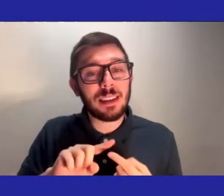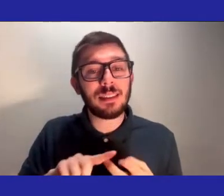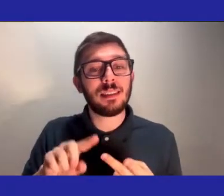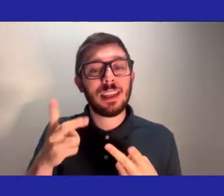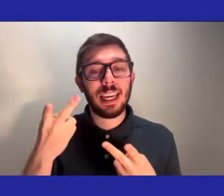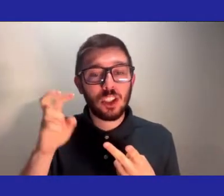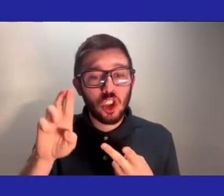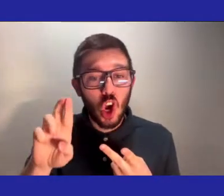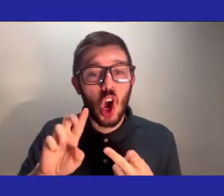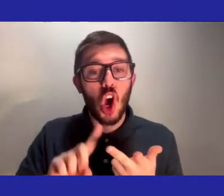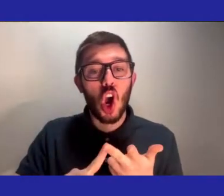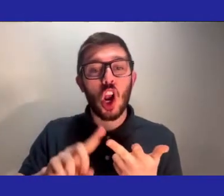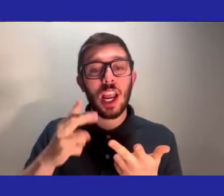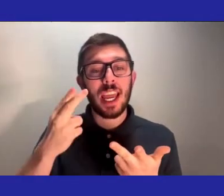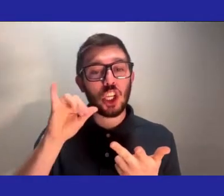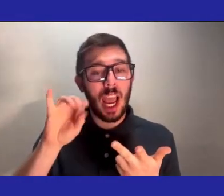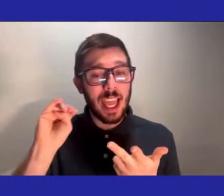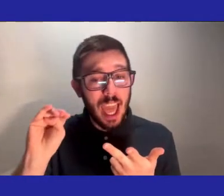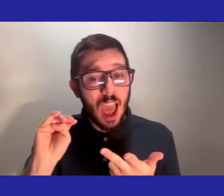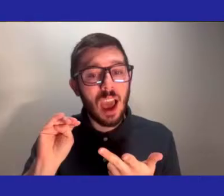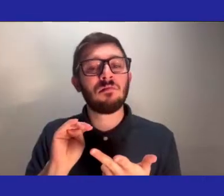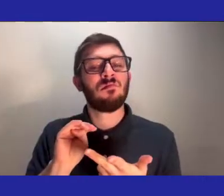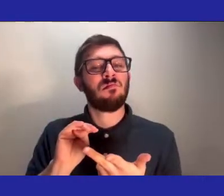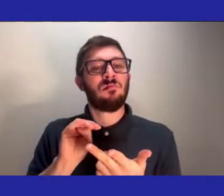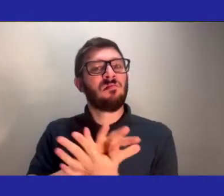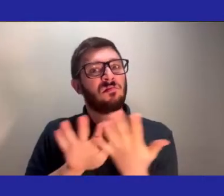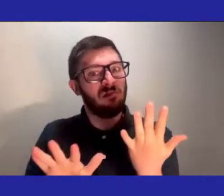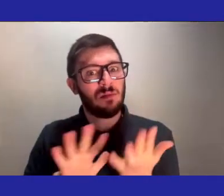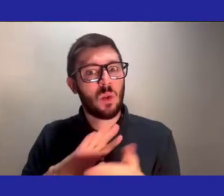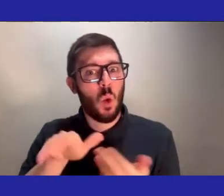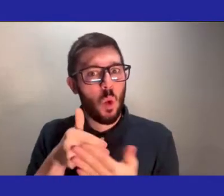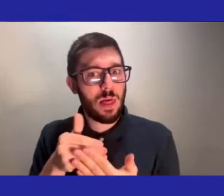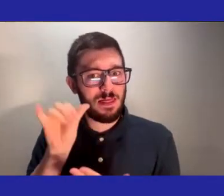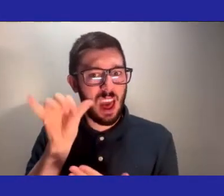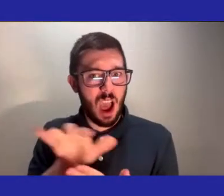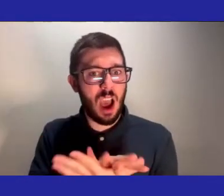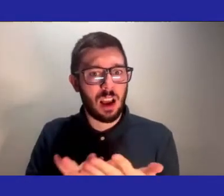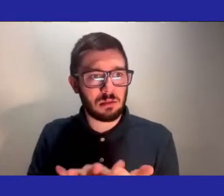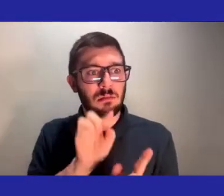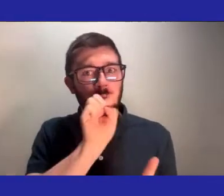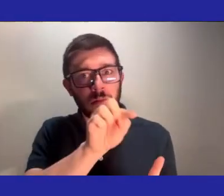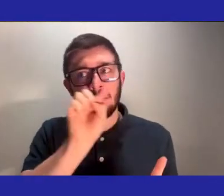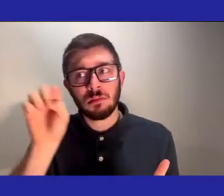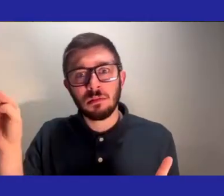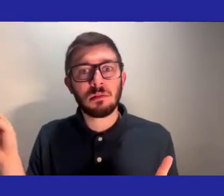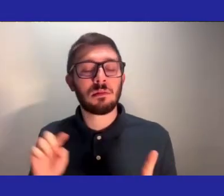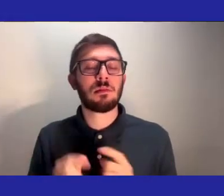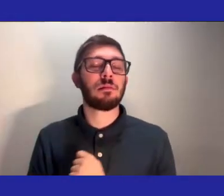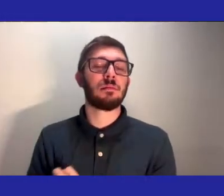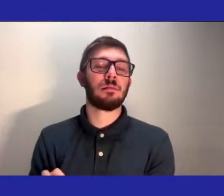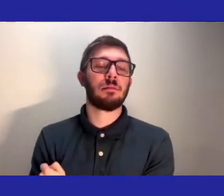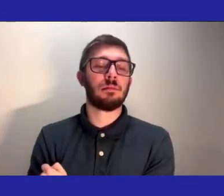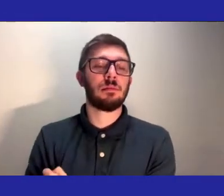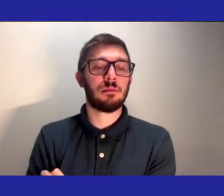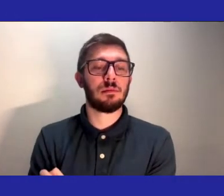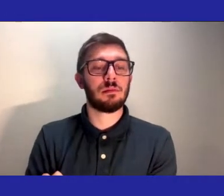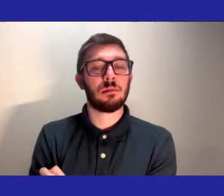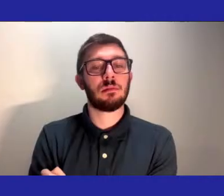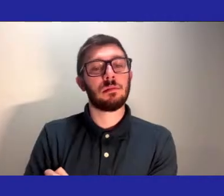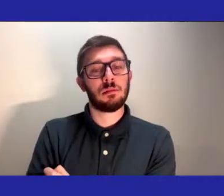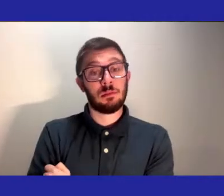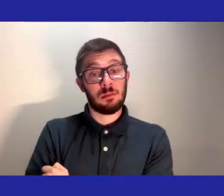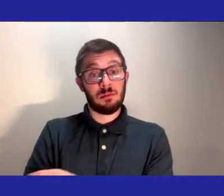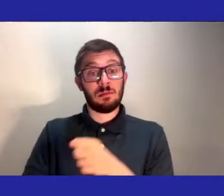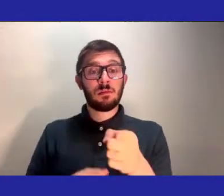print office, our service line. We can go to the next slide. Wanted to show you some of the progress. We do this in 2